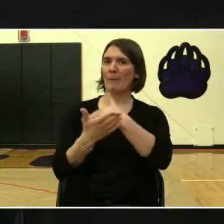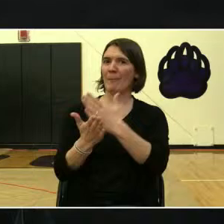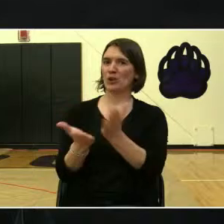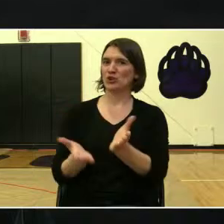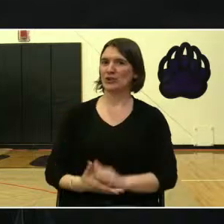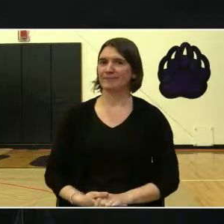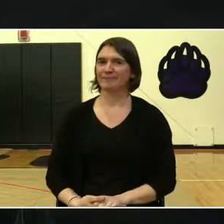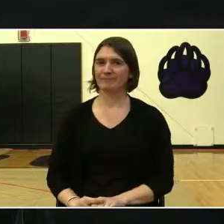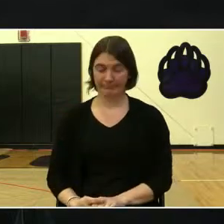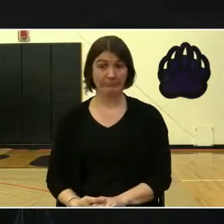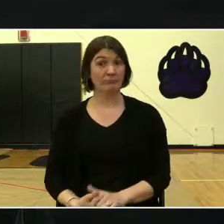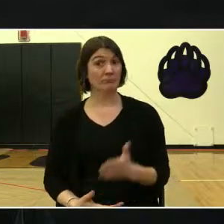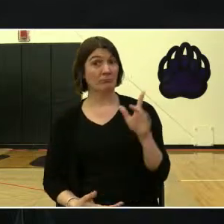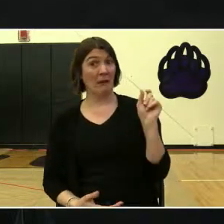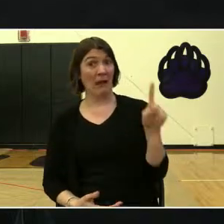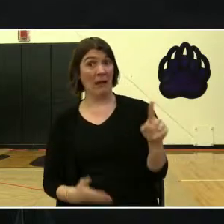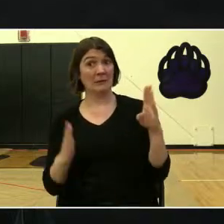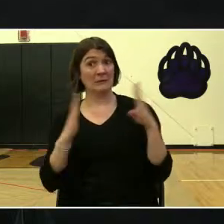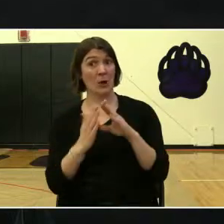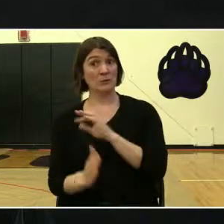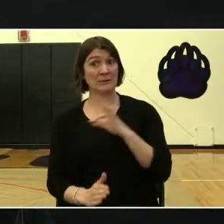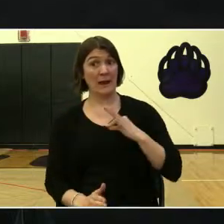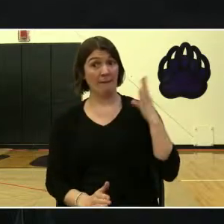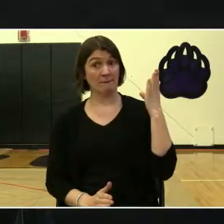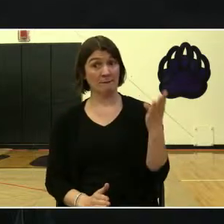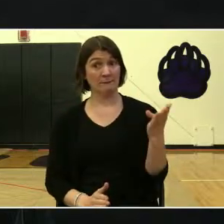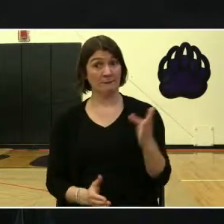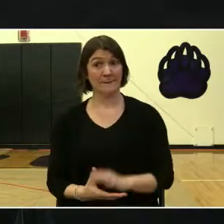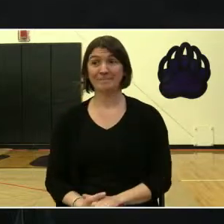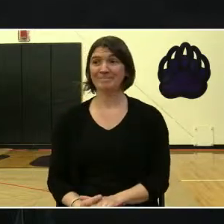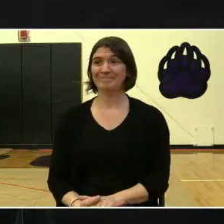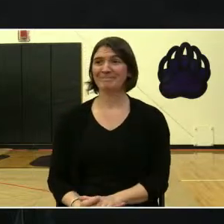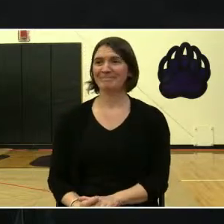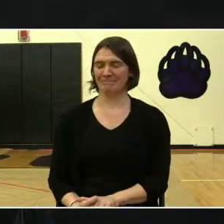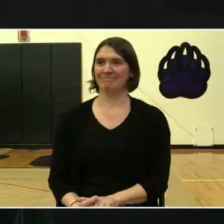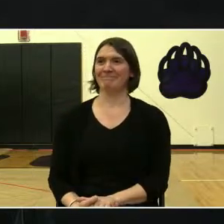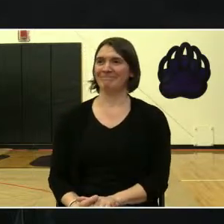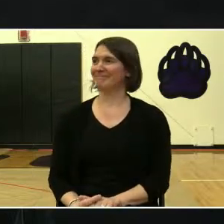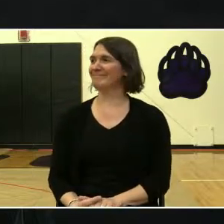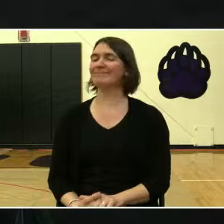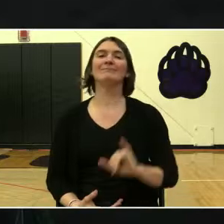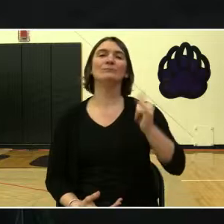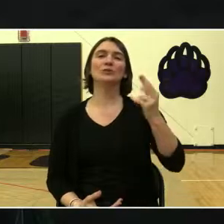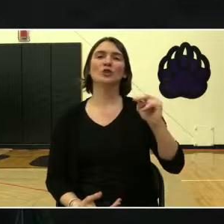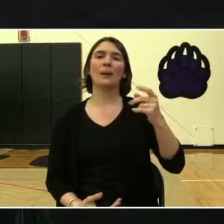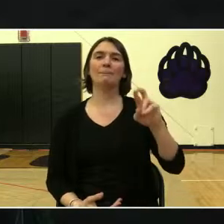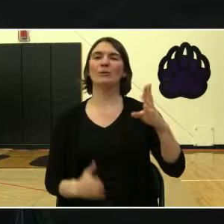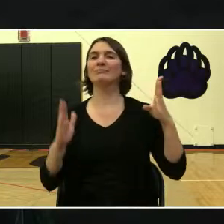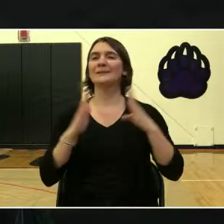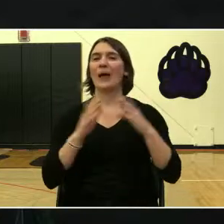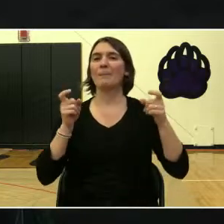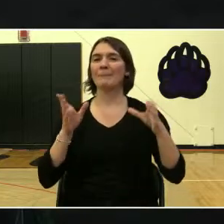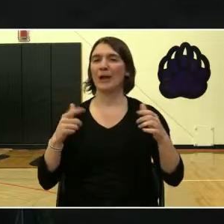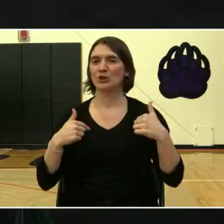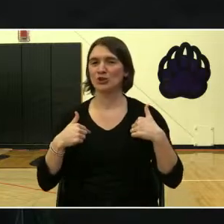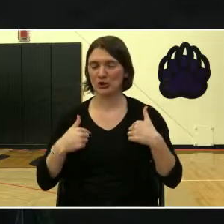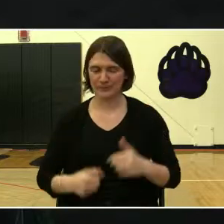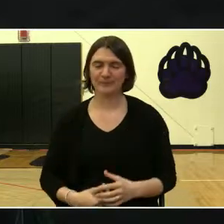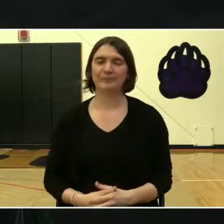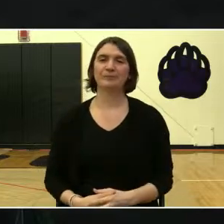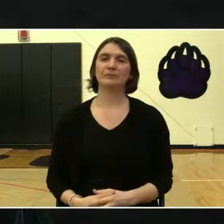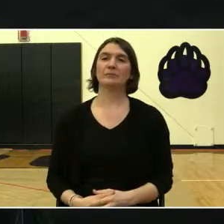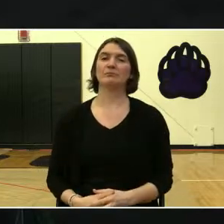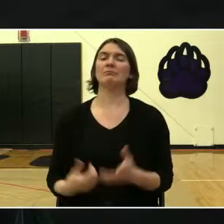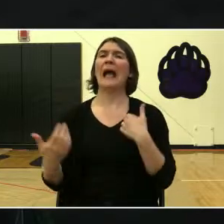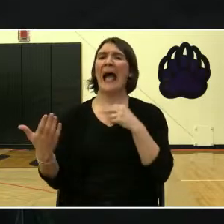you member of the administration is interrogated John Potter Town manager I